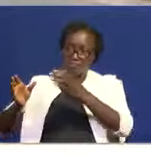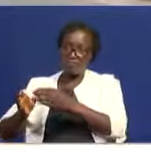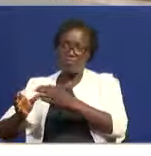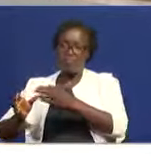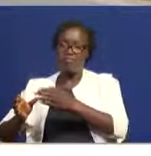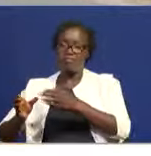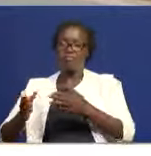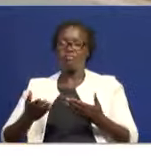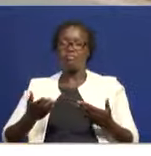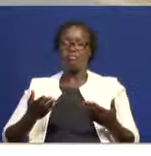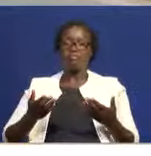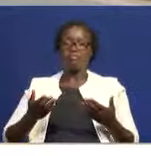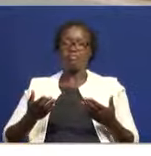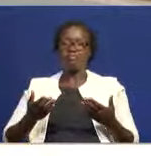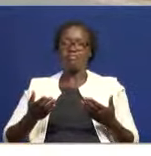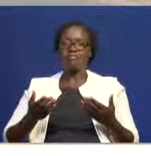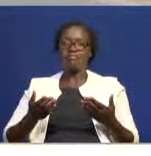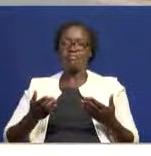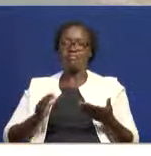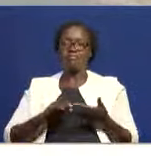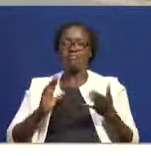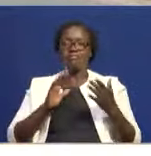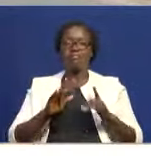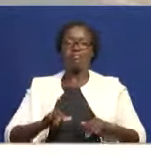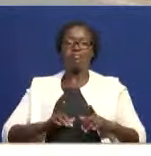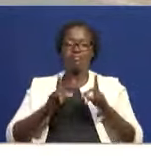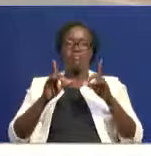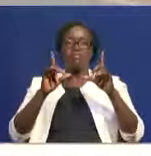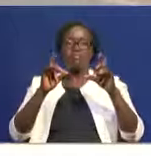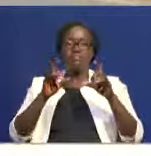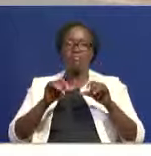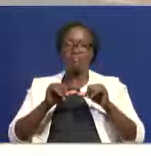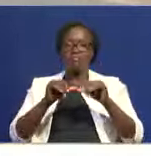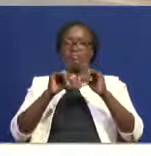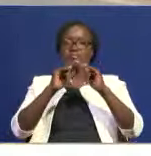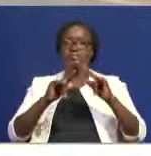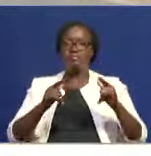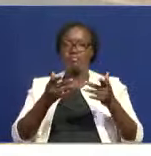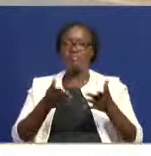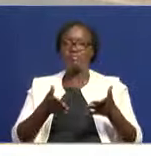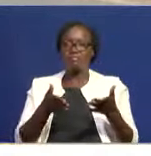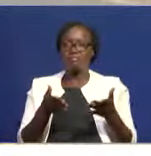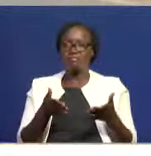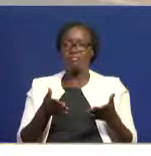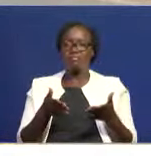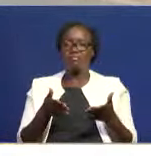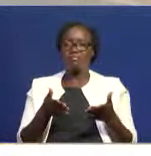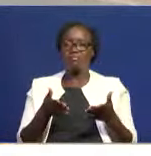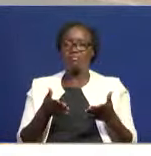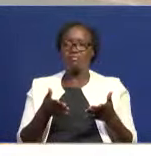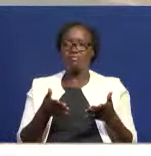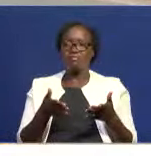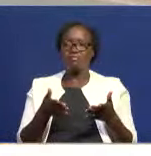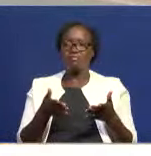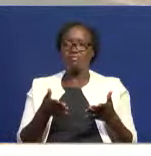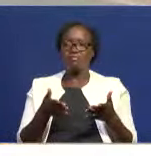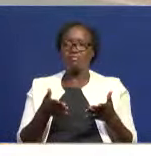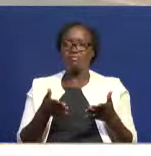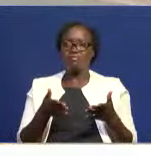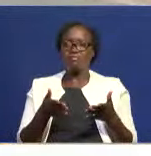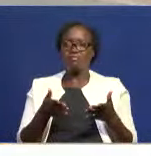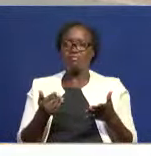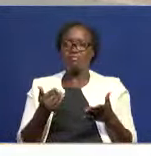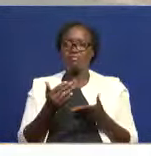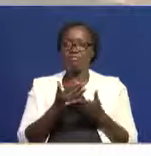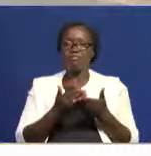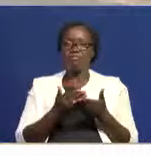But Khalid, we'll try and bring you this live images as we continue to camp here. But for now, I need to hand you over back so that my colleagues in other